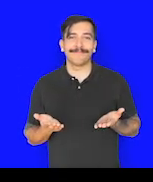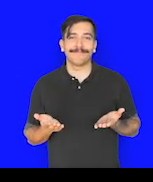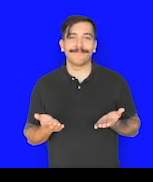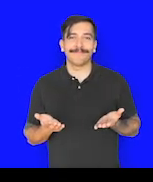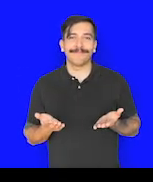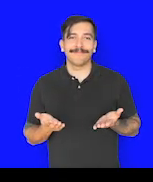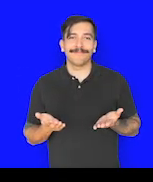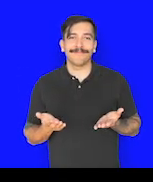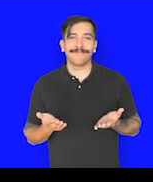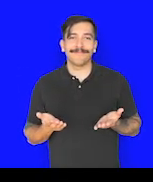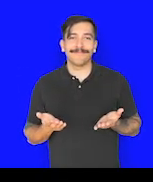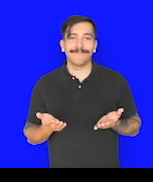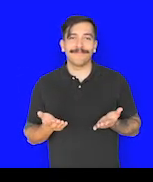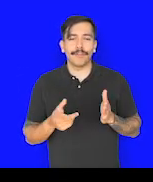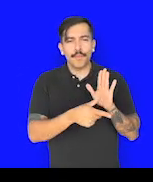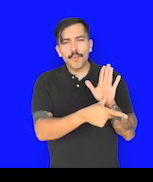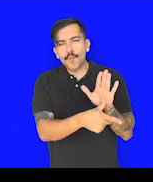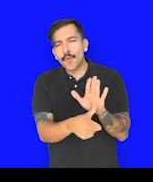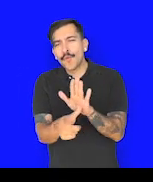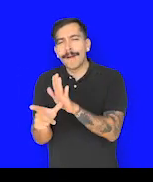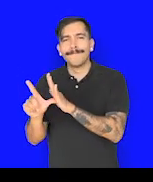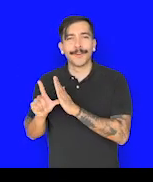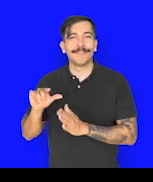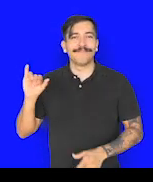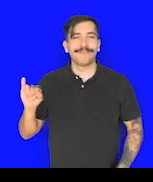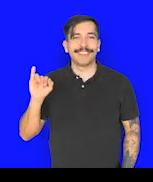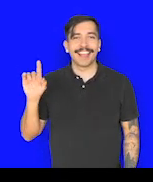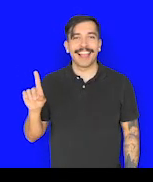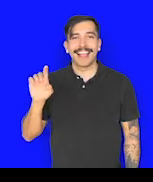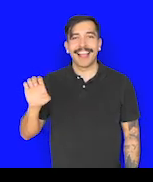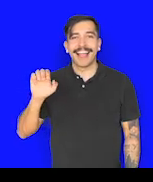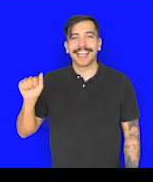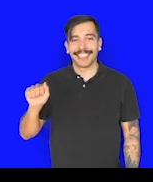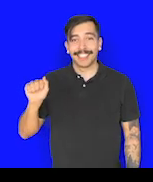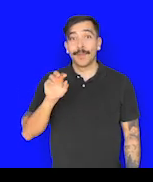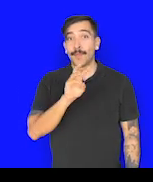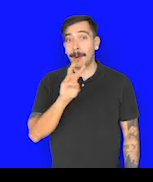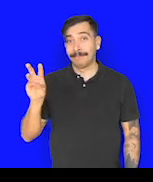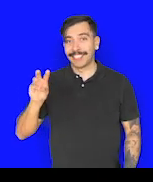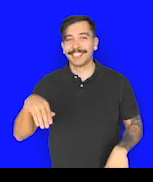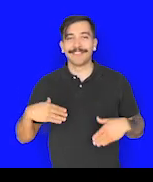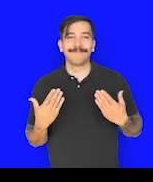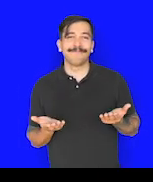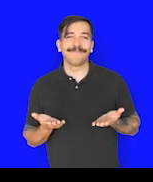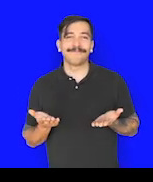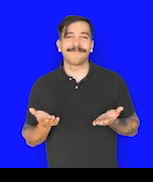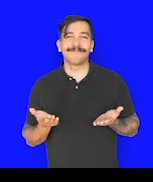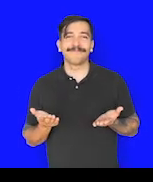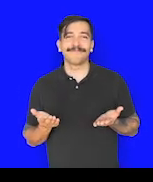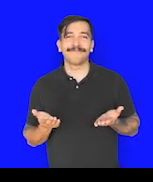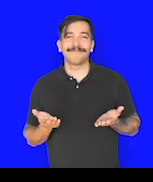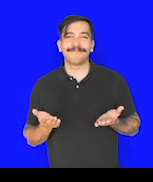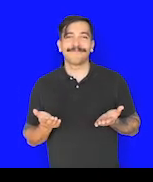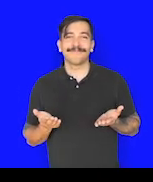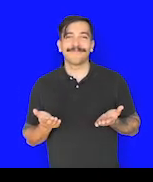parentcenterhub.org. To review the Individuals with Disabilities Education Act, visit